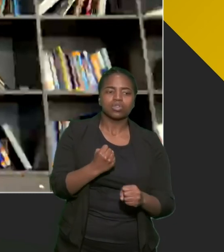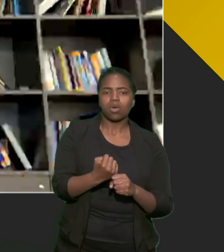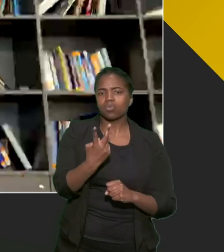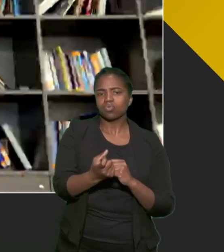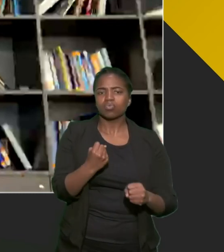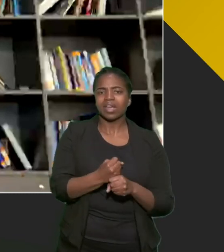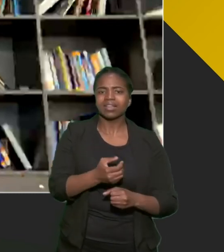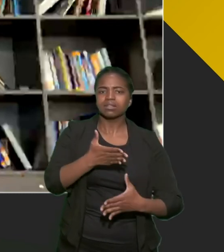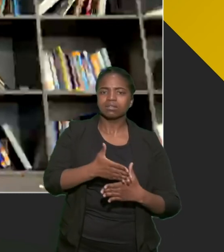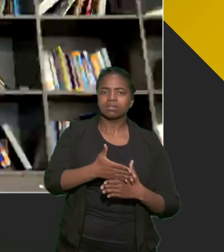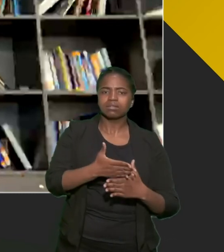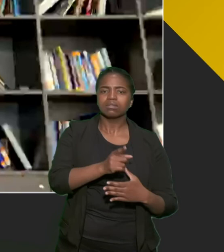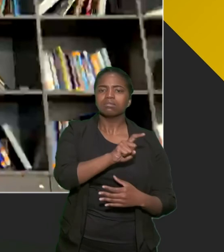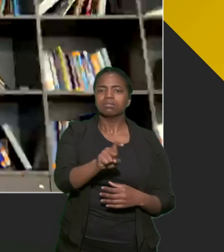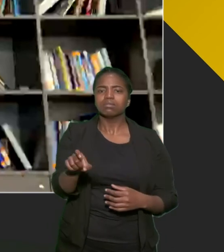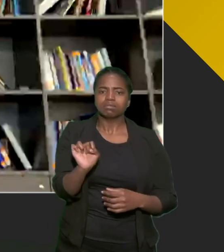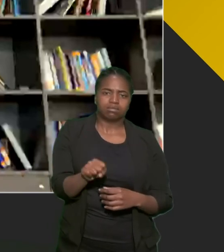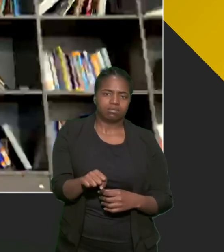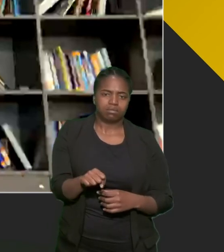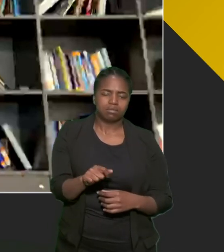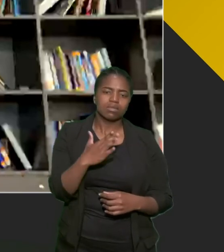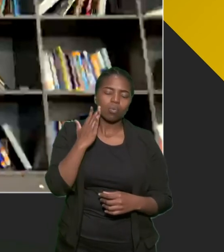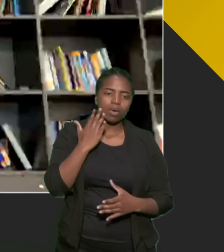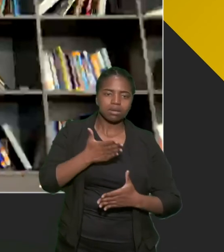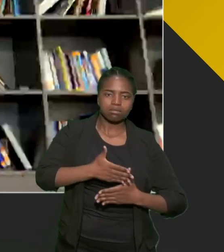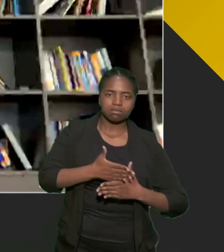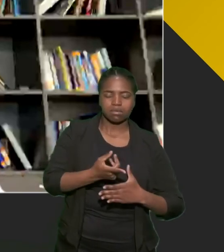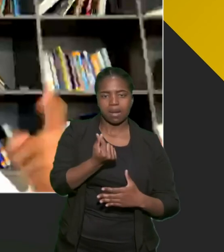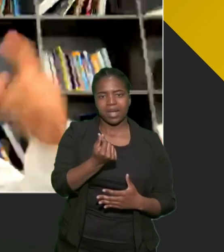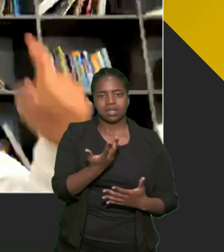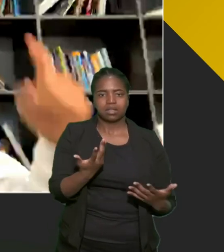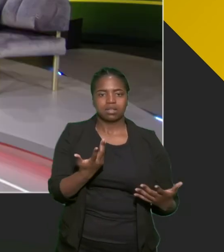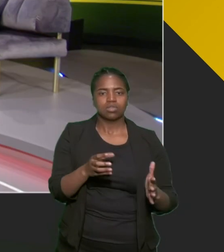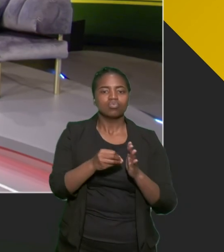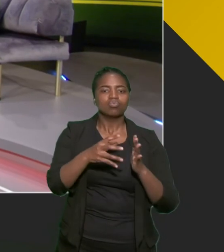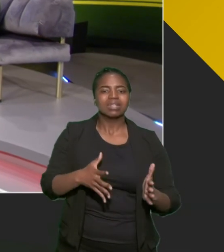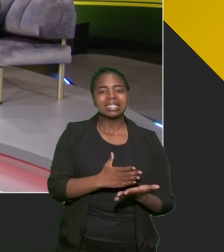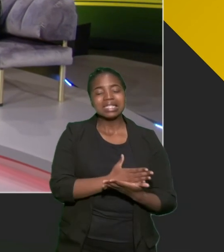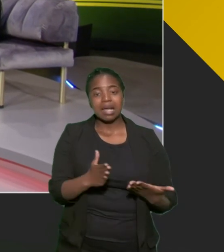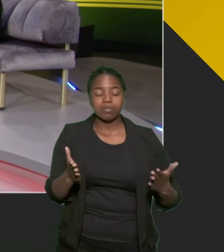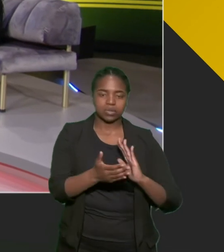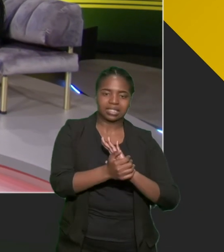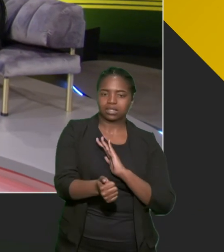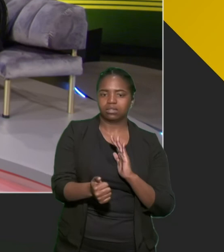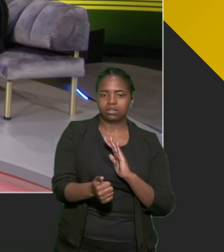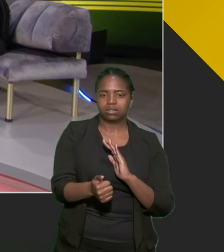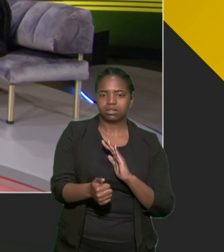here run an enterprise where they invest money into the enterprise, and students learn some of the skills to